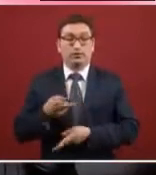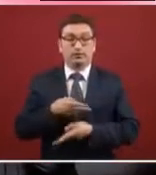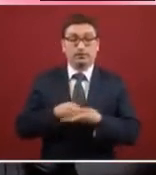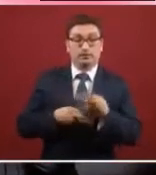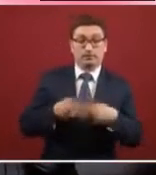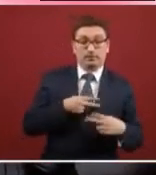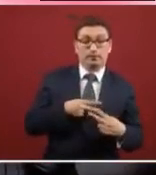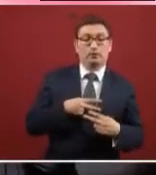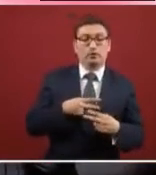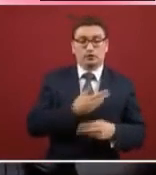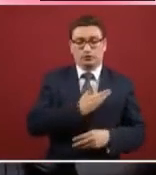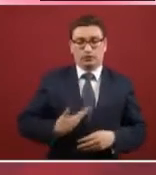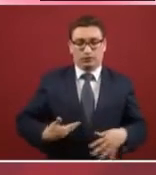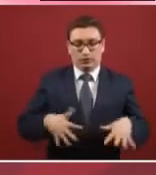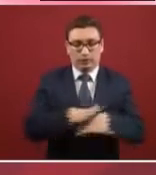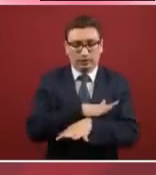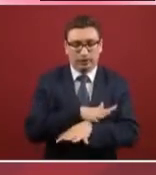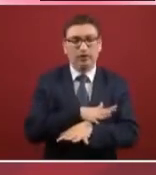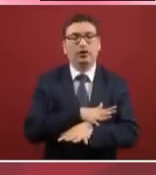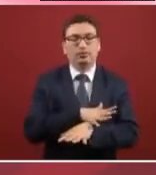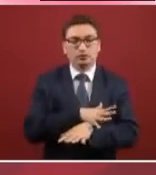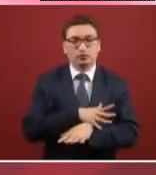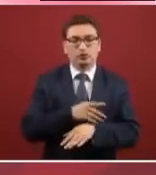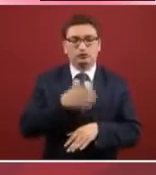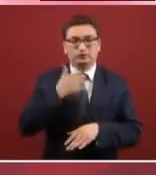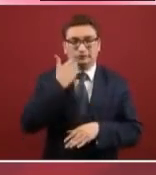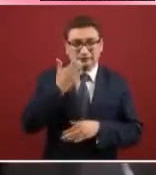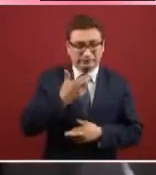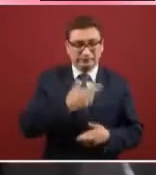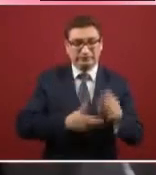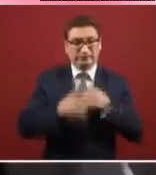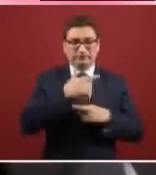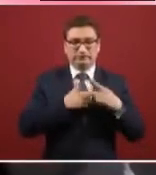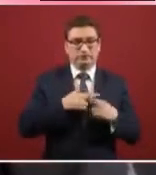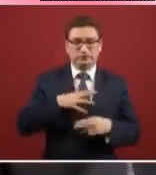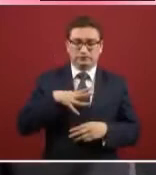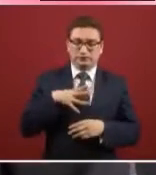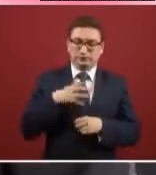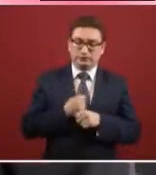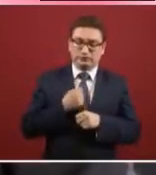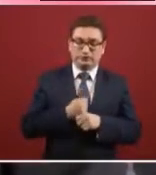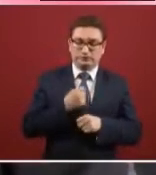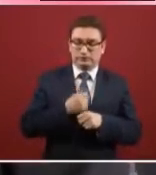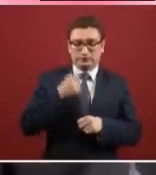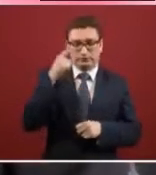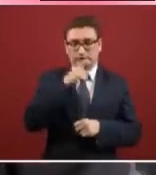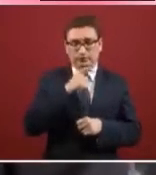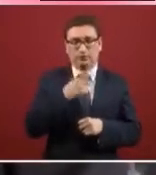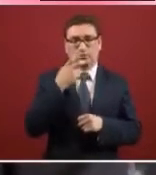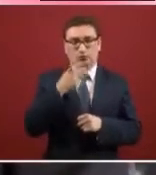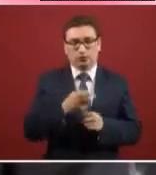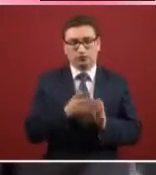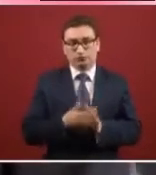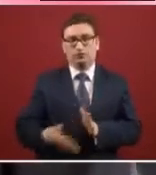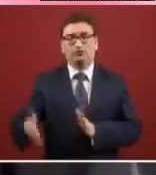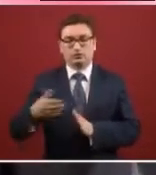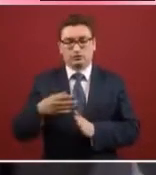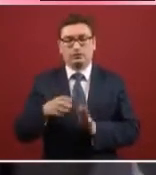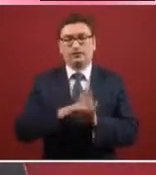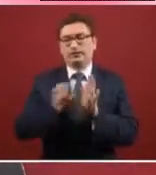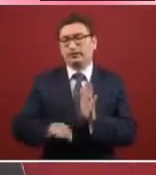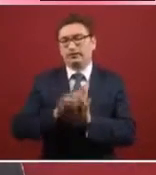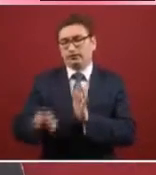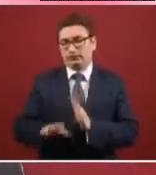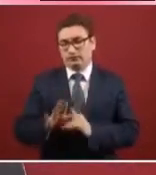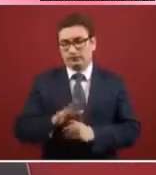return, it would be hard for them dar marcha atrás, to go backwards to work. To what ejemplos has already been gained. And I gave